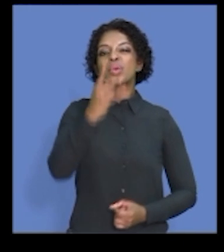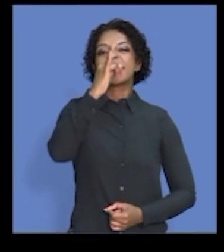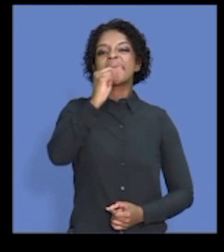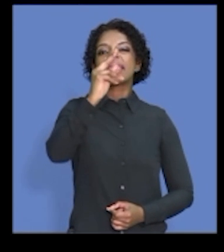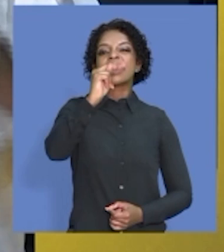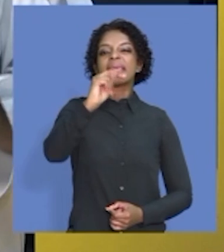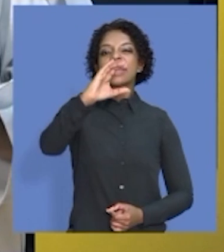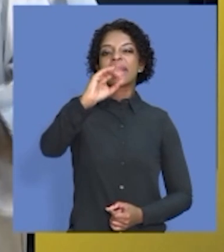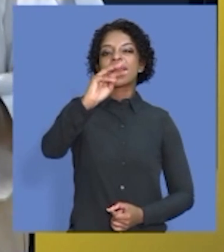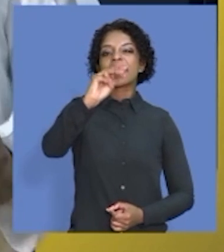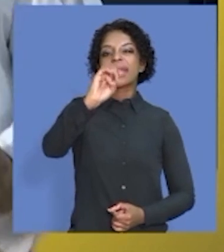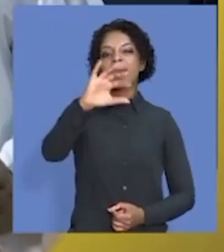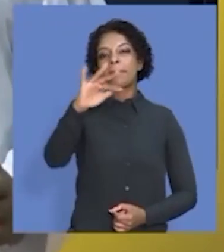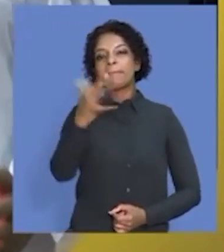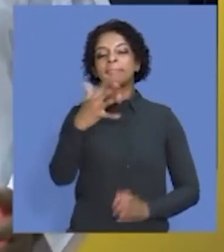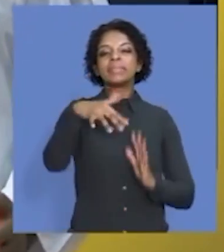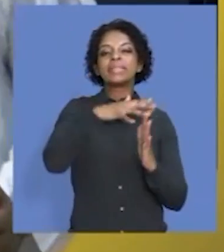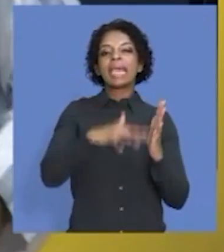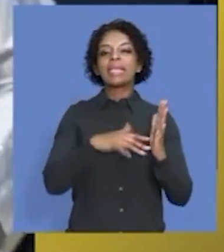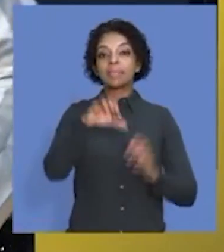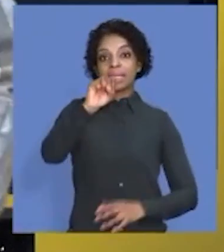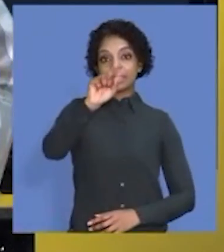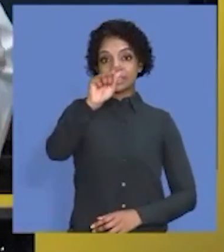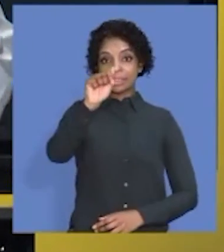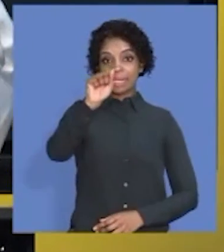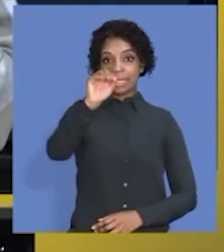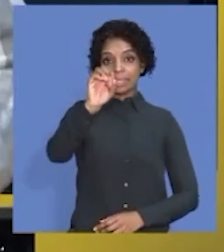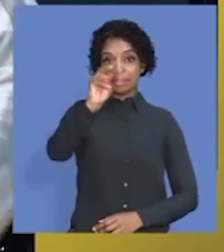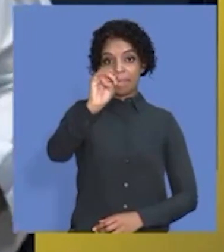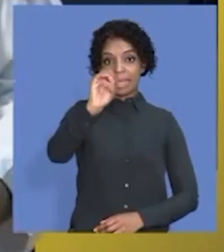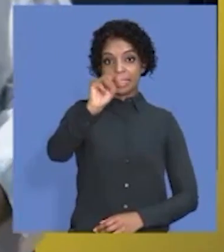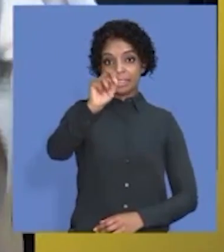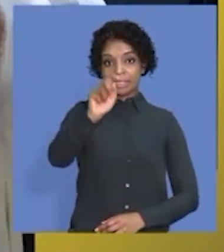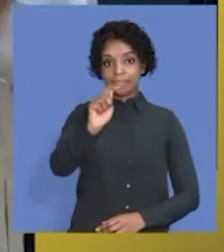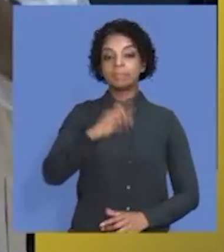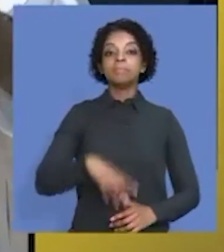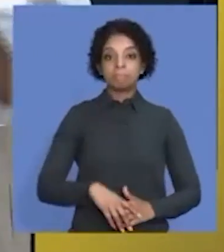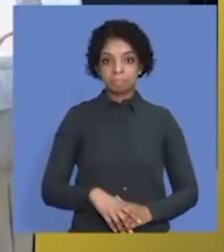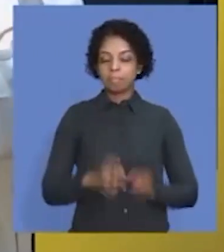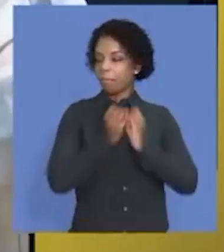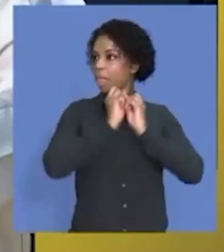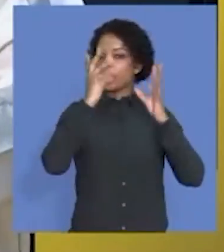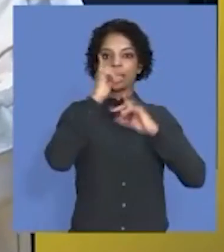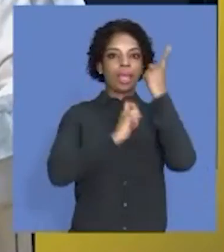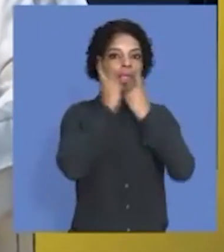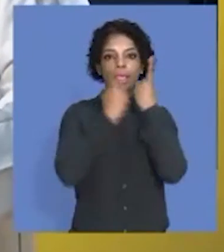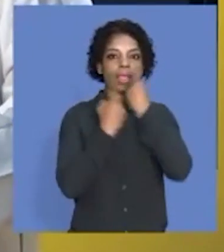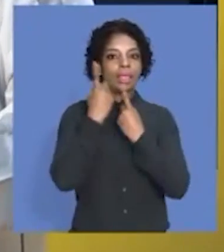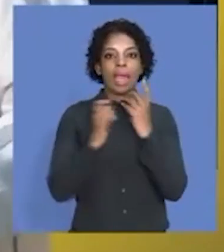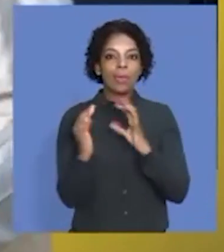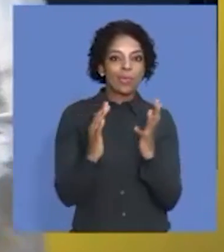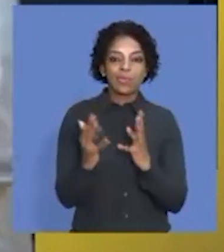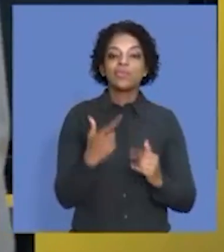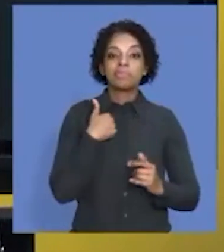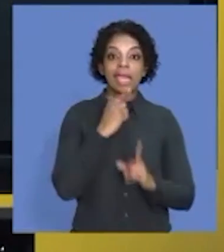statement? Right? Many learners have called in and asked about the income statement. So watch. This is what we do with the